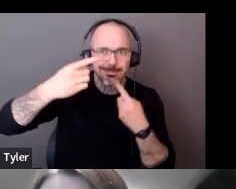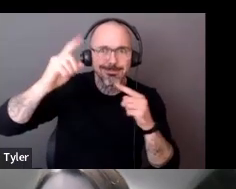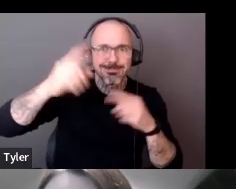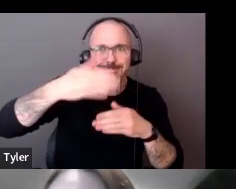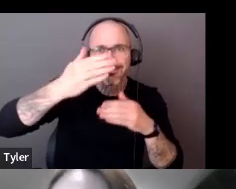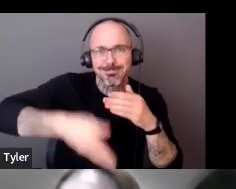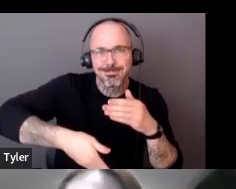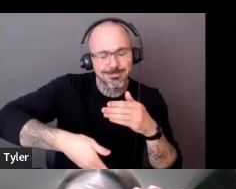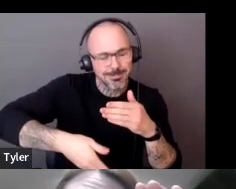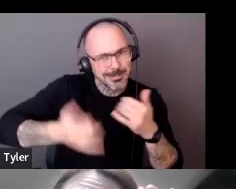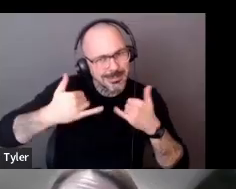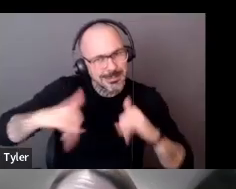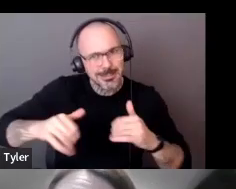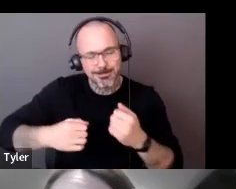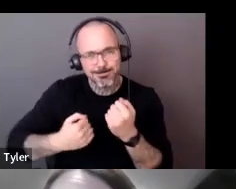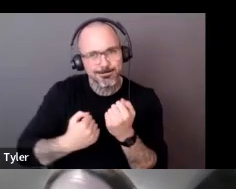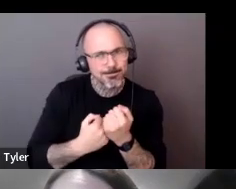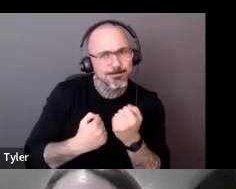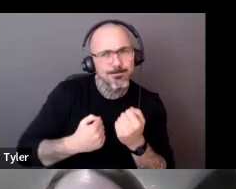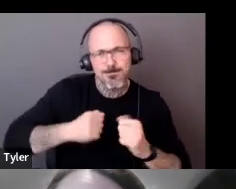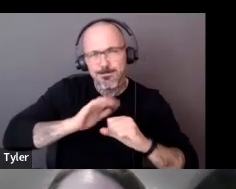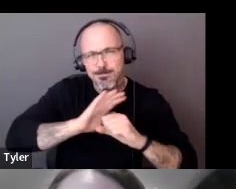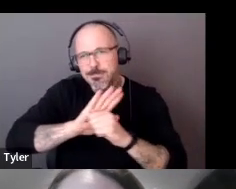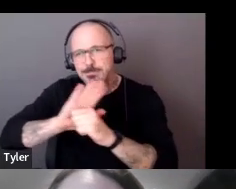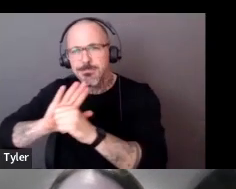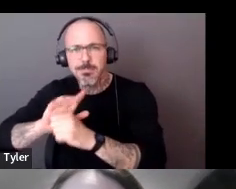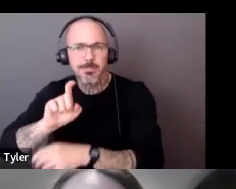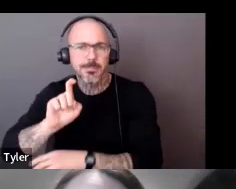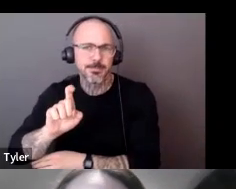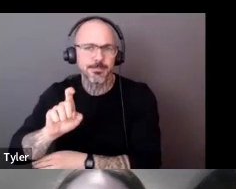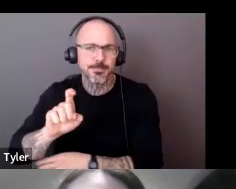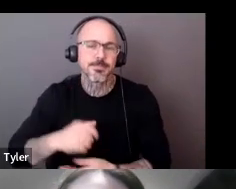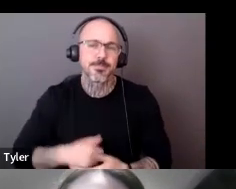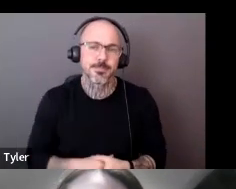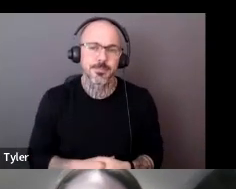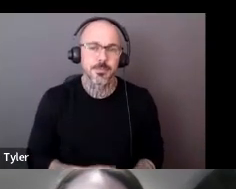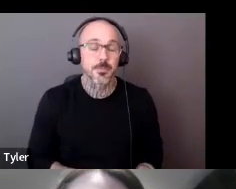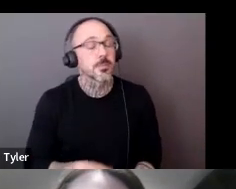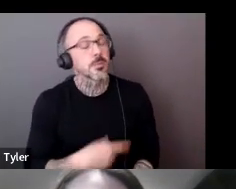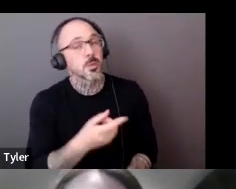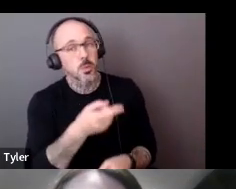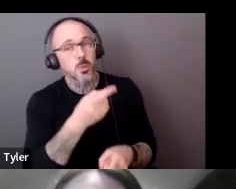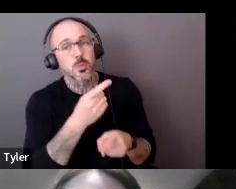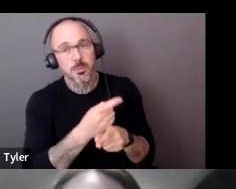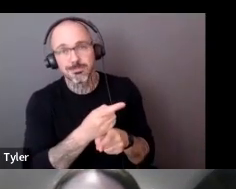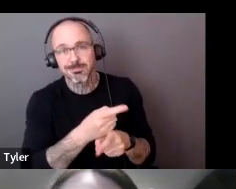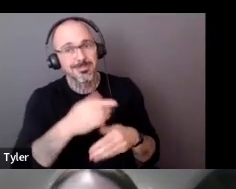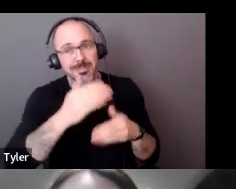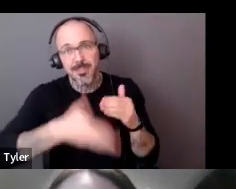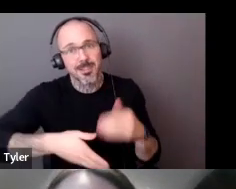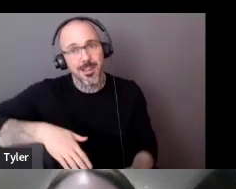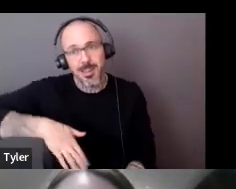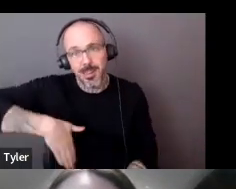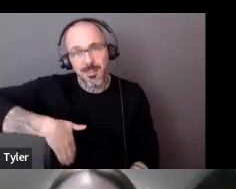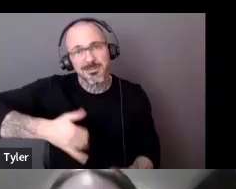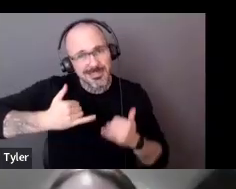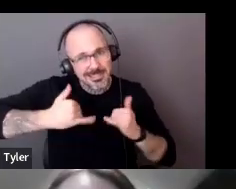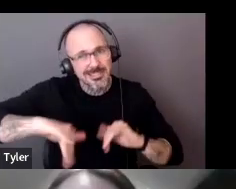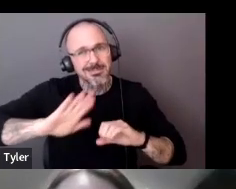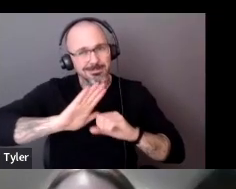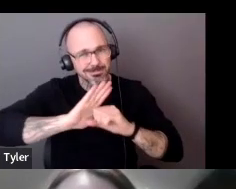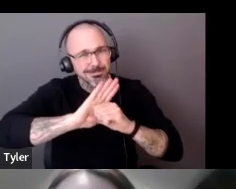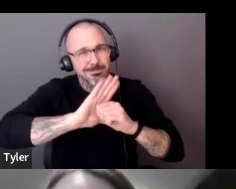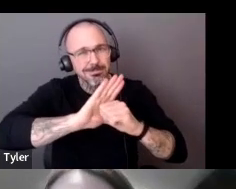go. Yeah, we definitely do have a long way to go. And this might be going into our